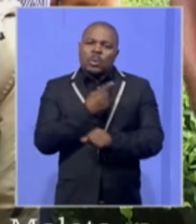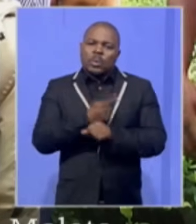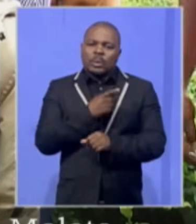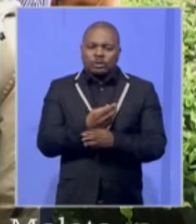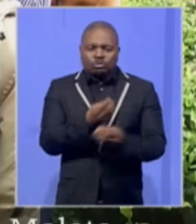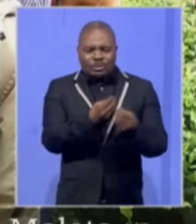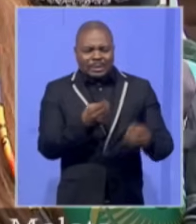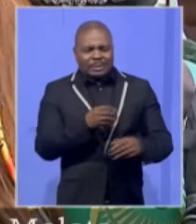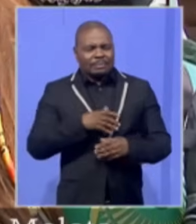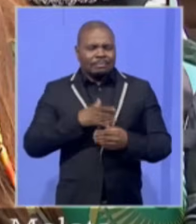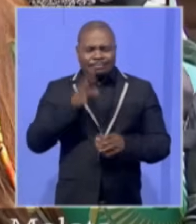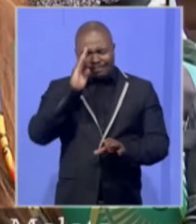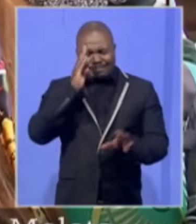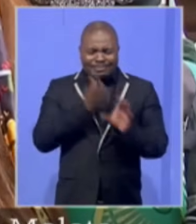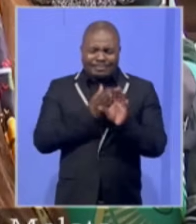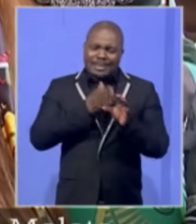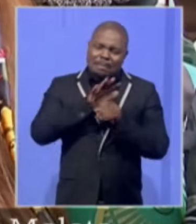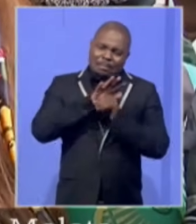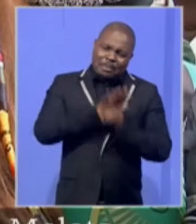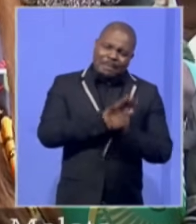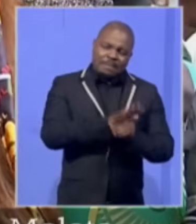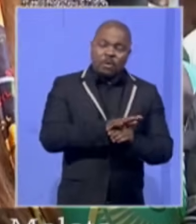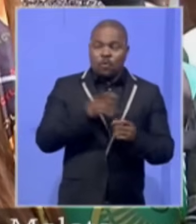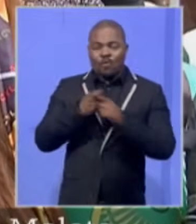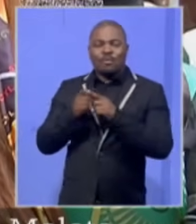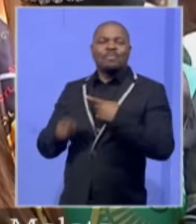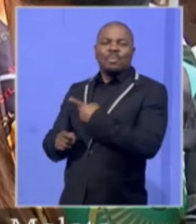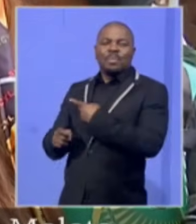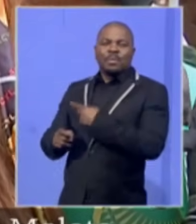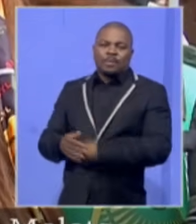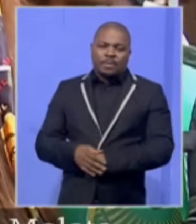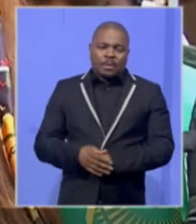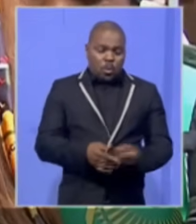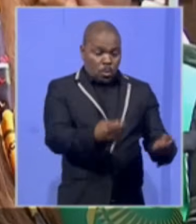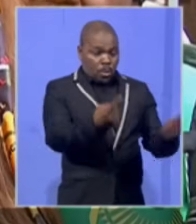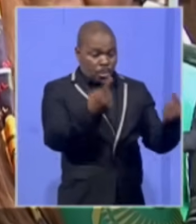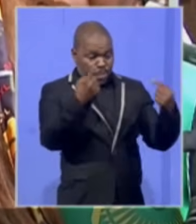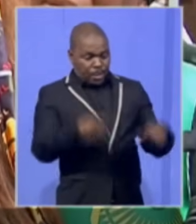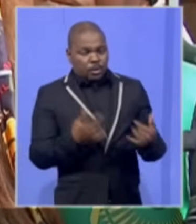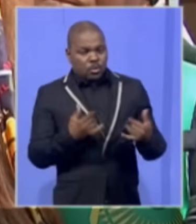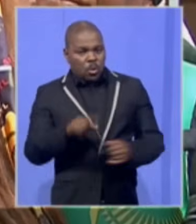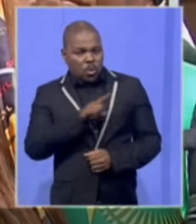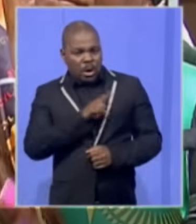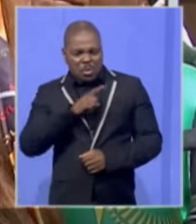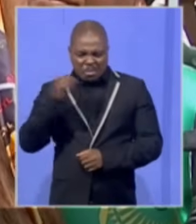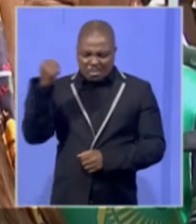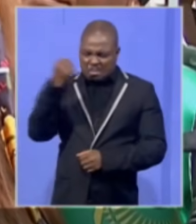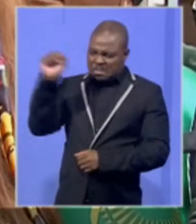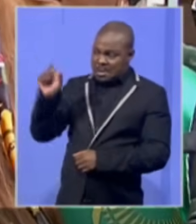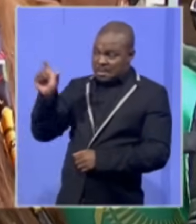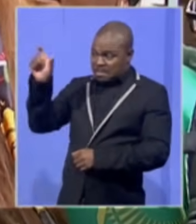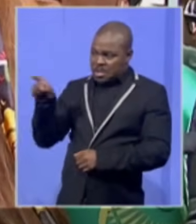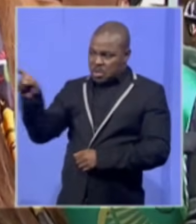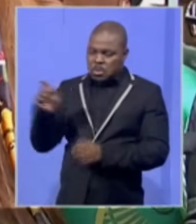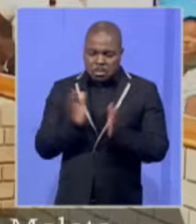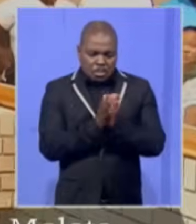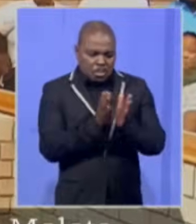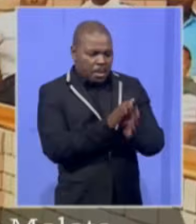go dimaga bana ba rena re kopane mo today go tlo lwantsha lo demonstrate go montsha re against gore molai a kere